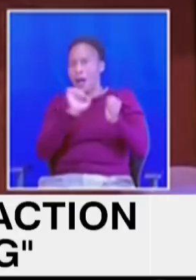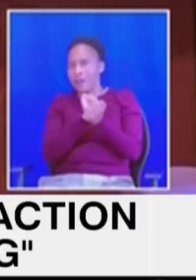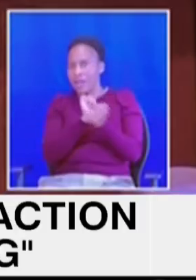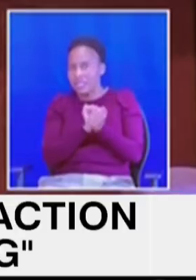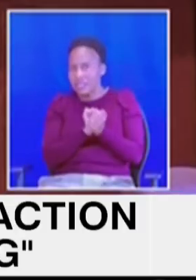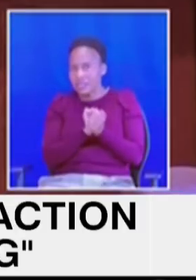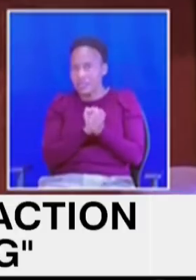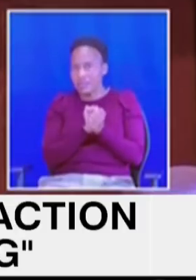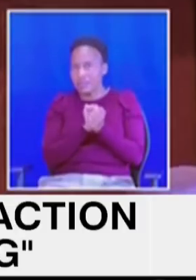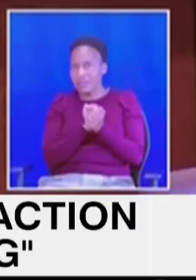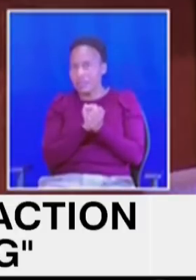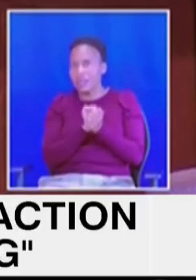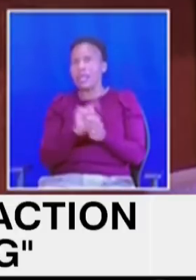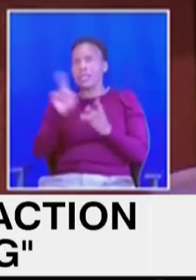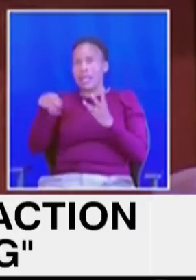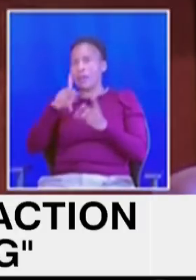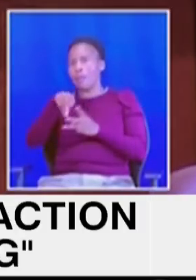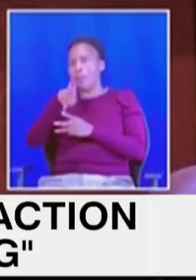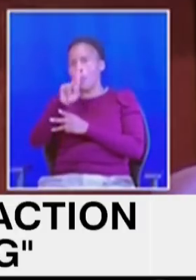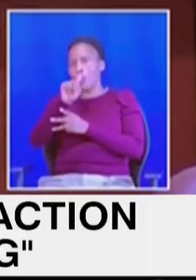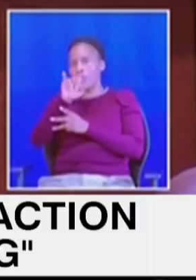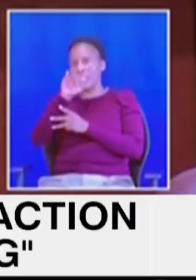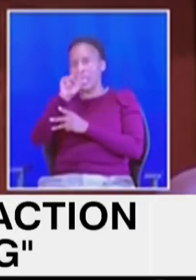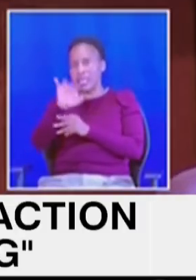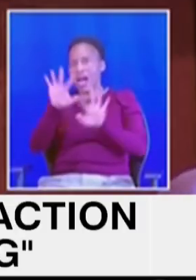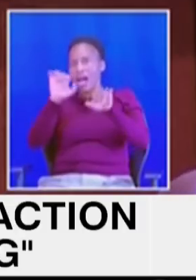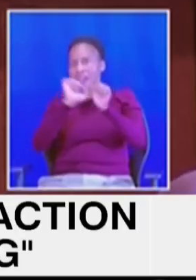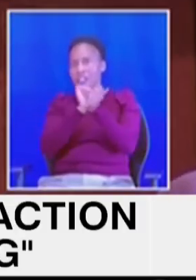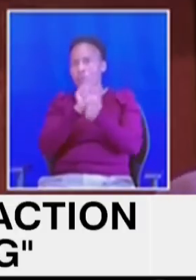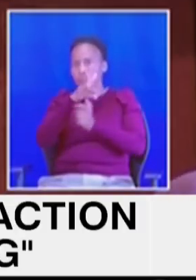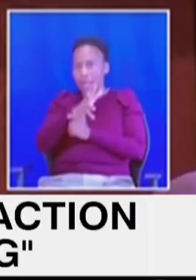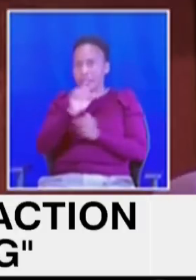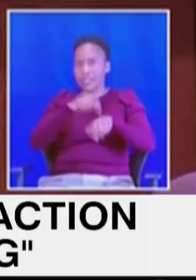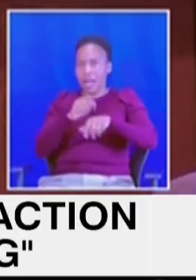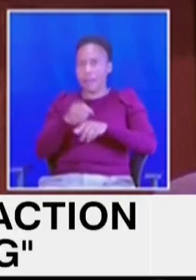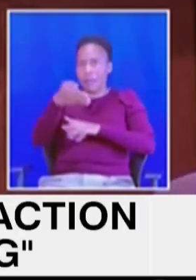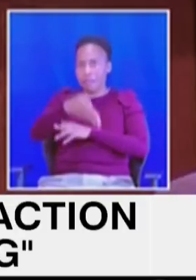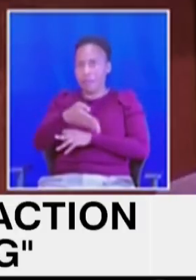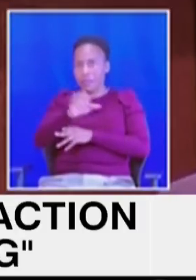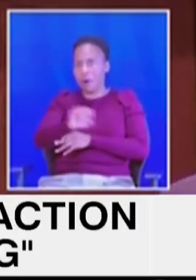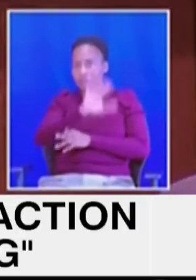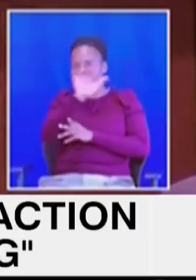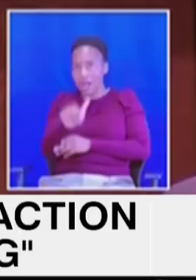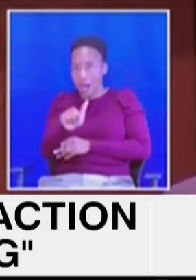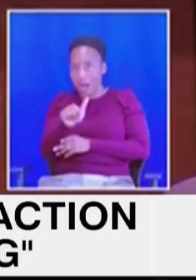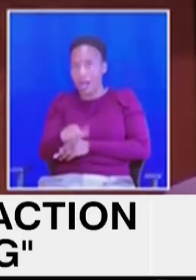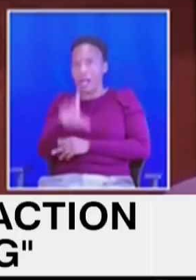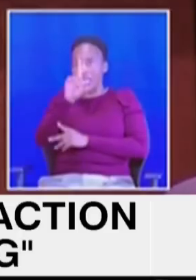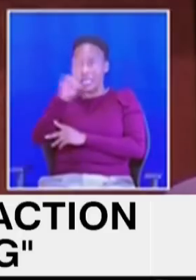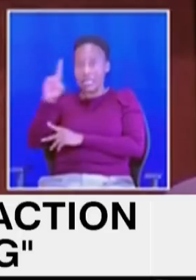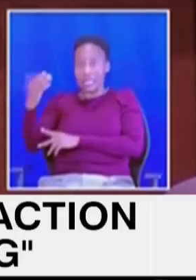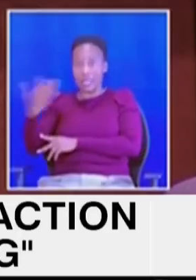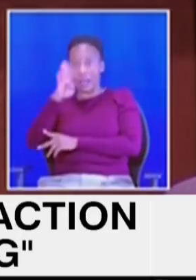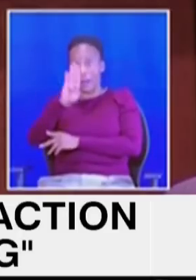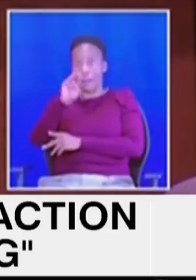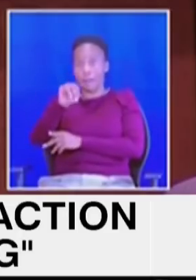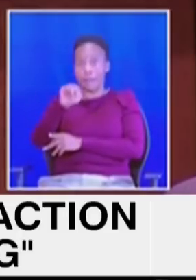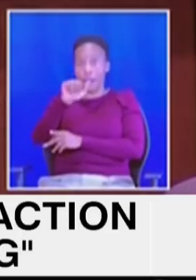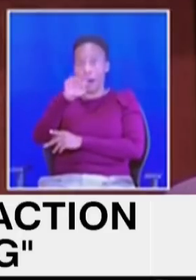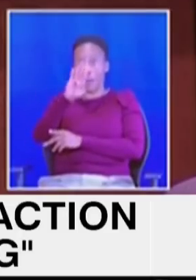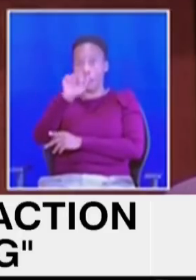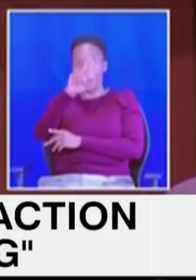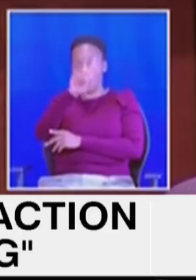sets foot in South Africa? Will Didi Mabuza be charged for his corrupt activities before he flees to